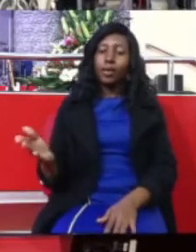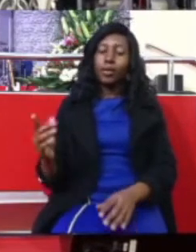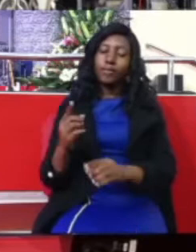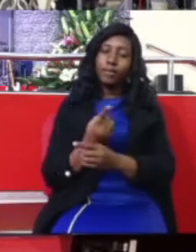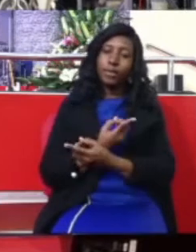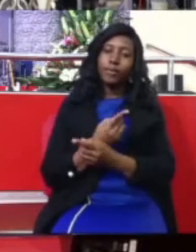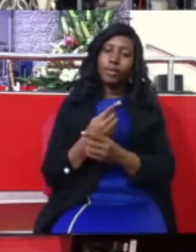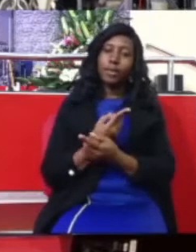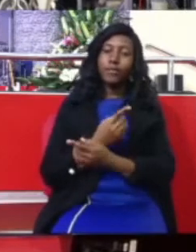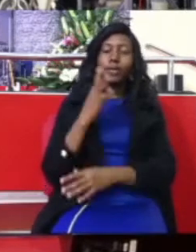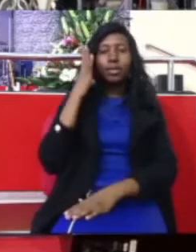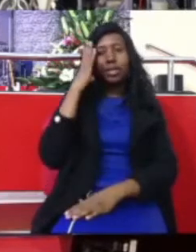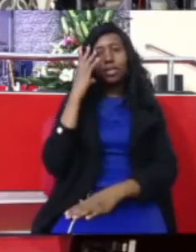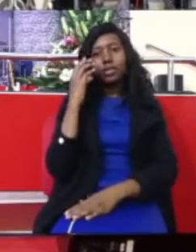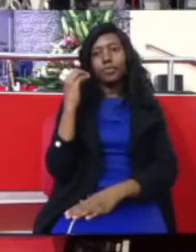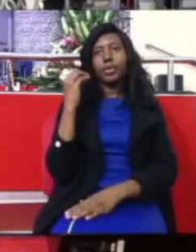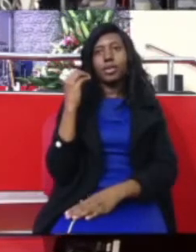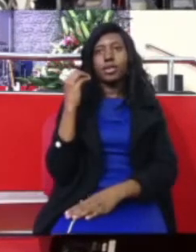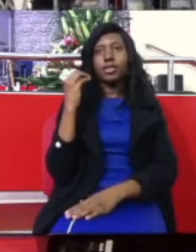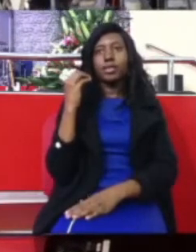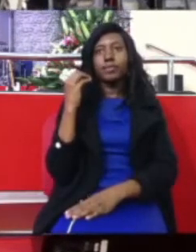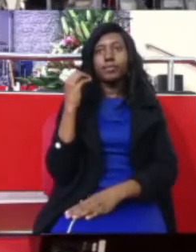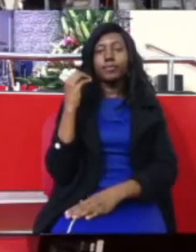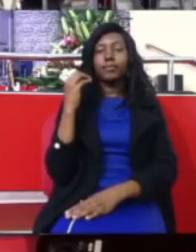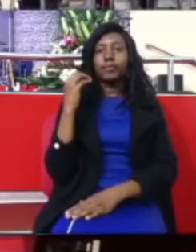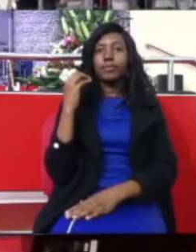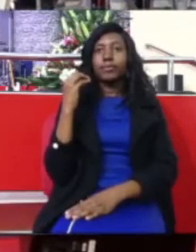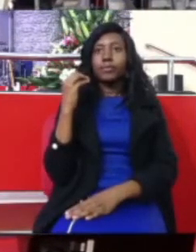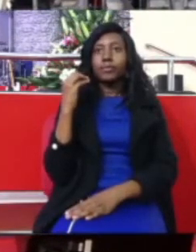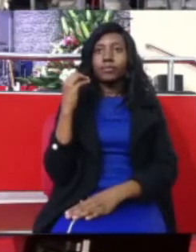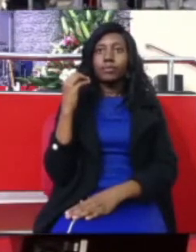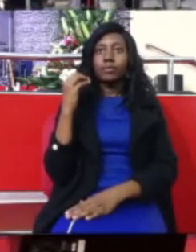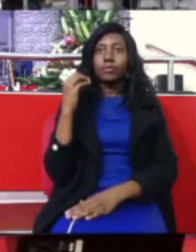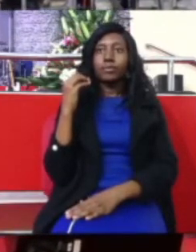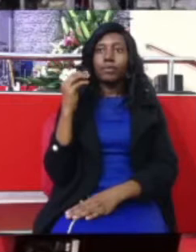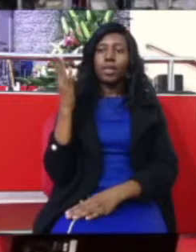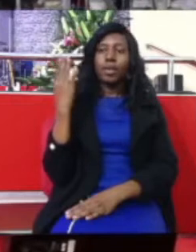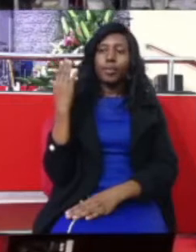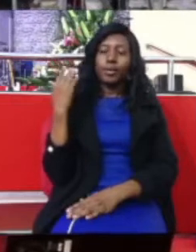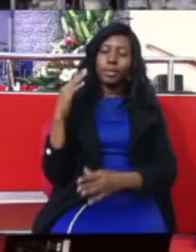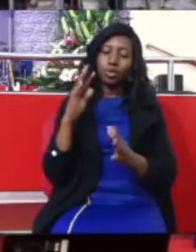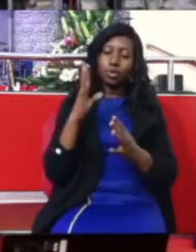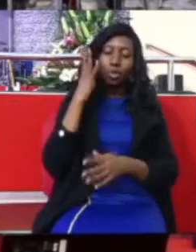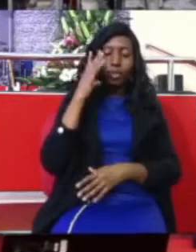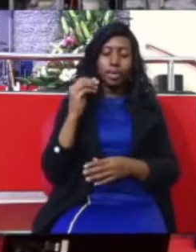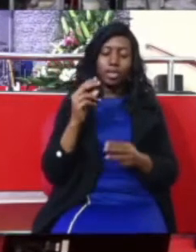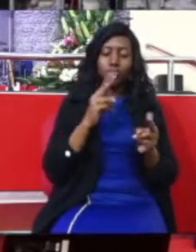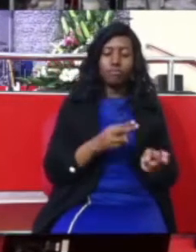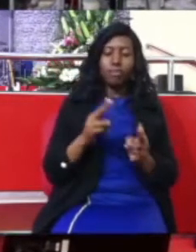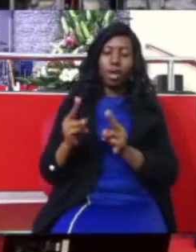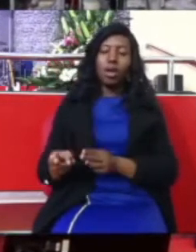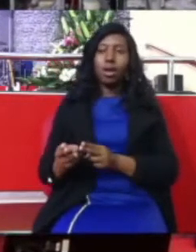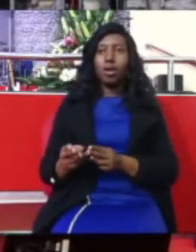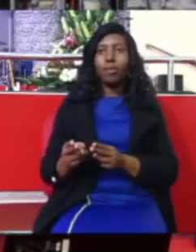start experiencing a different atmosphere. Most of us experience normal low wave water fishing when you're fishing around the